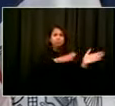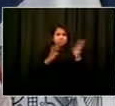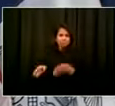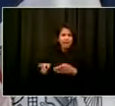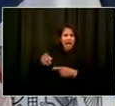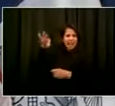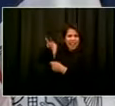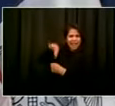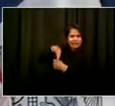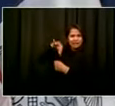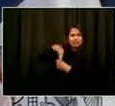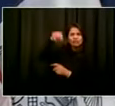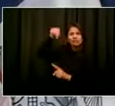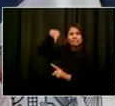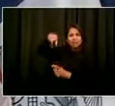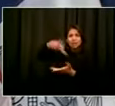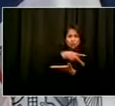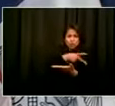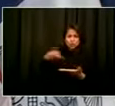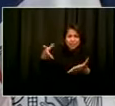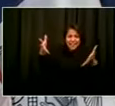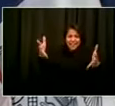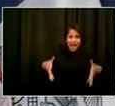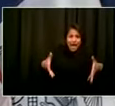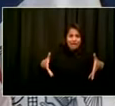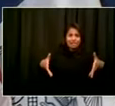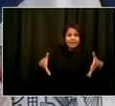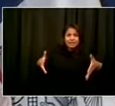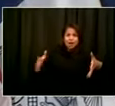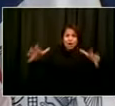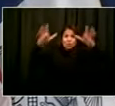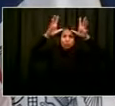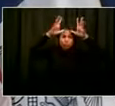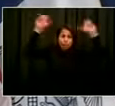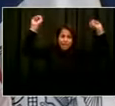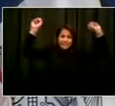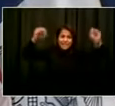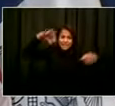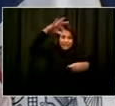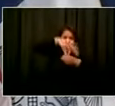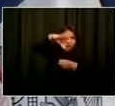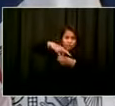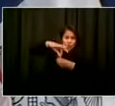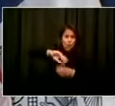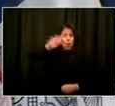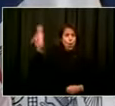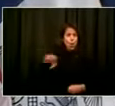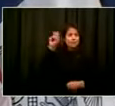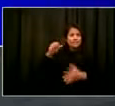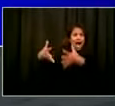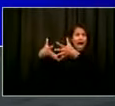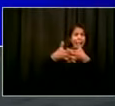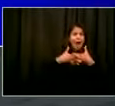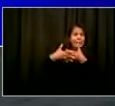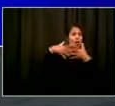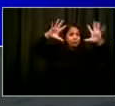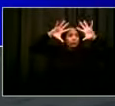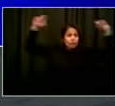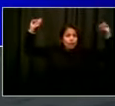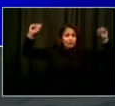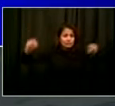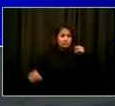you are really itching to vote, you can vote starting as early as this Saturday, October 24th, and early voting will continue from